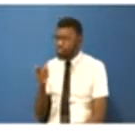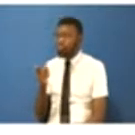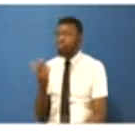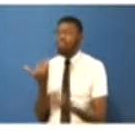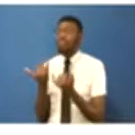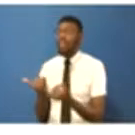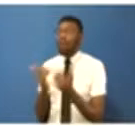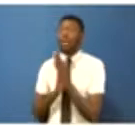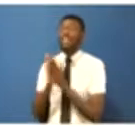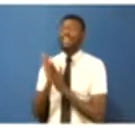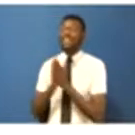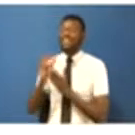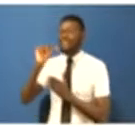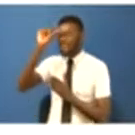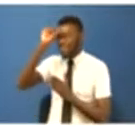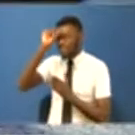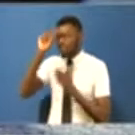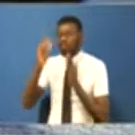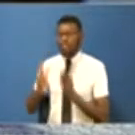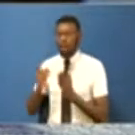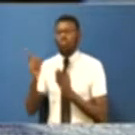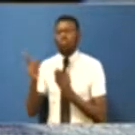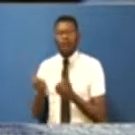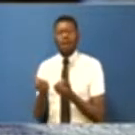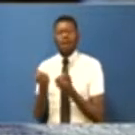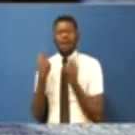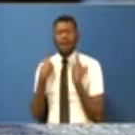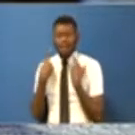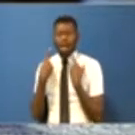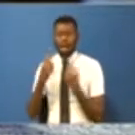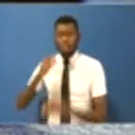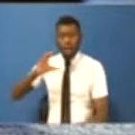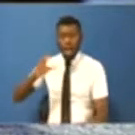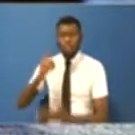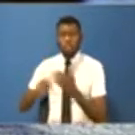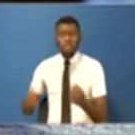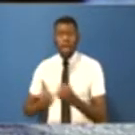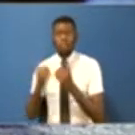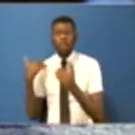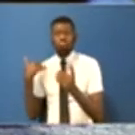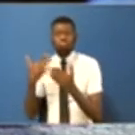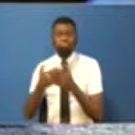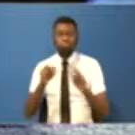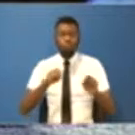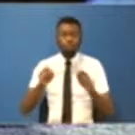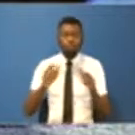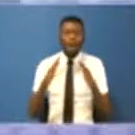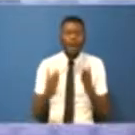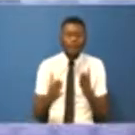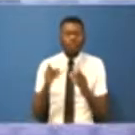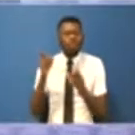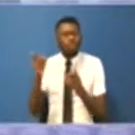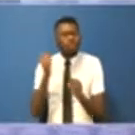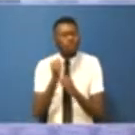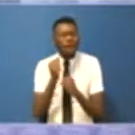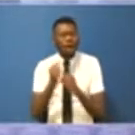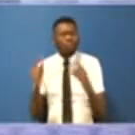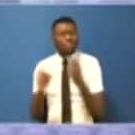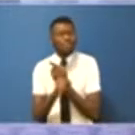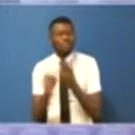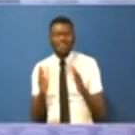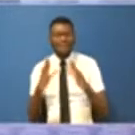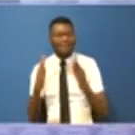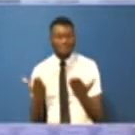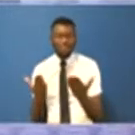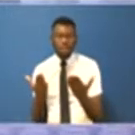understand where the county was and the state at which it was being operated at that time what would you have done different what would you have